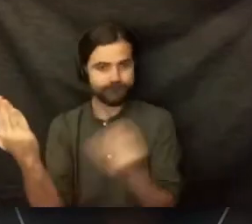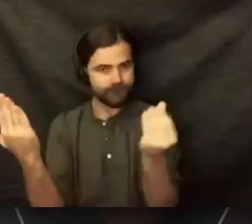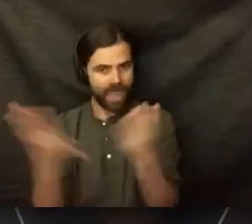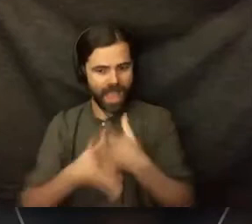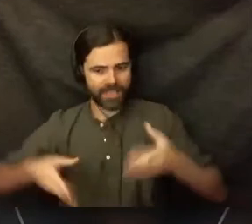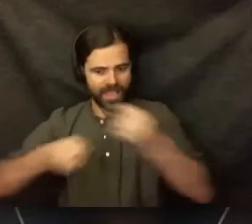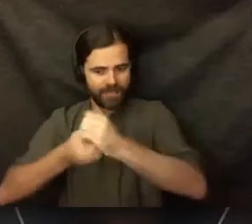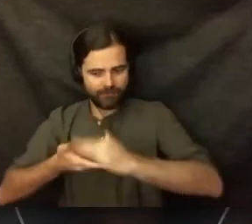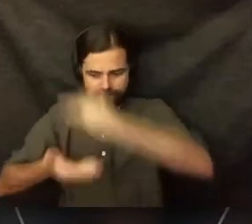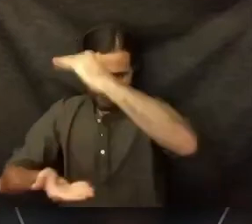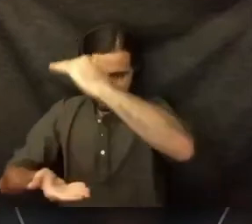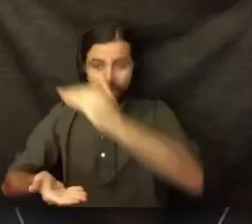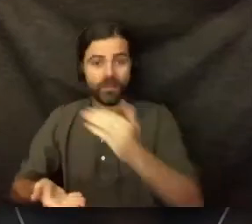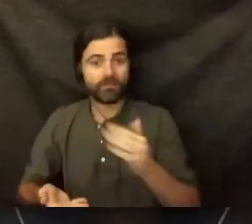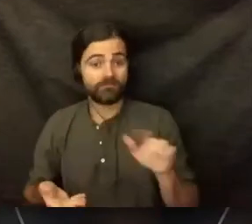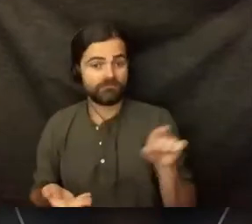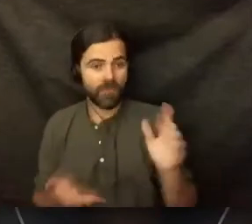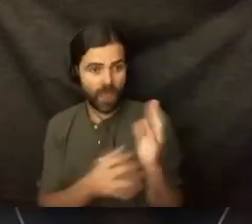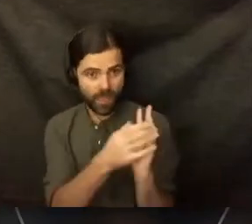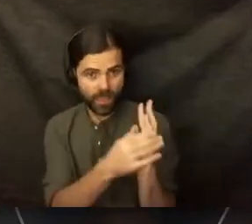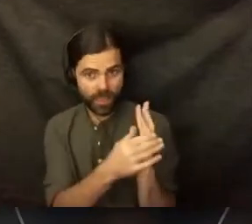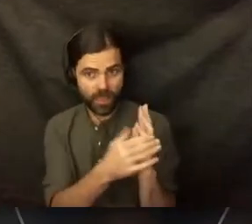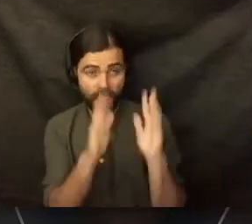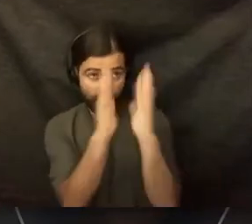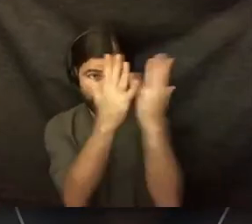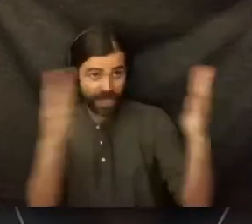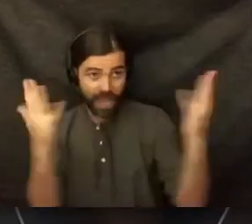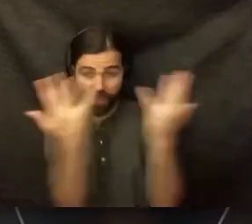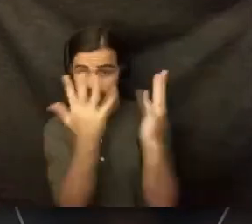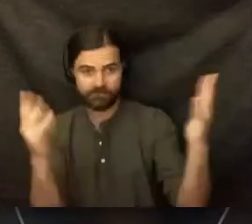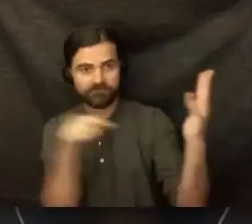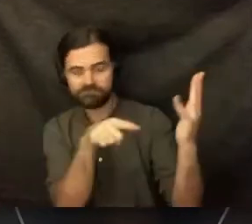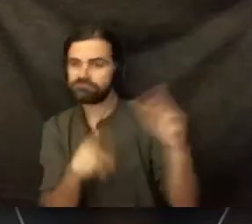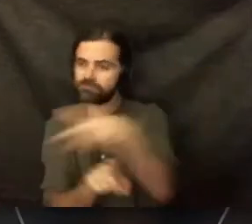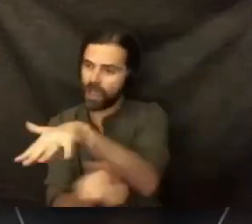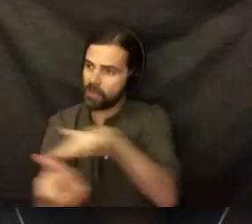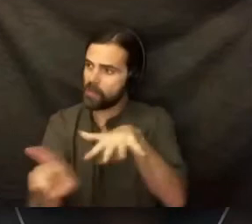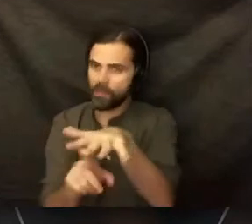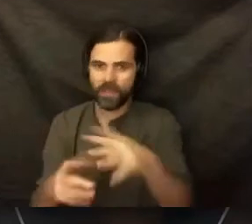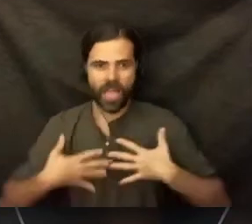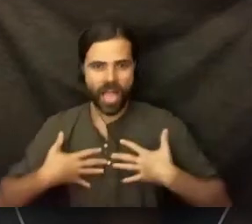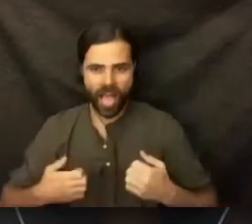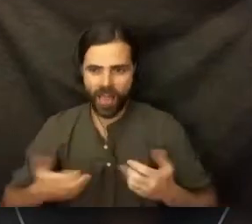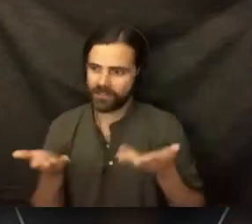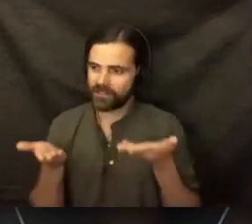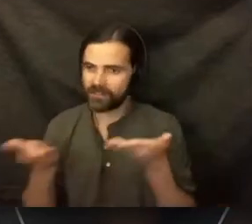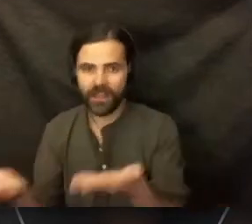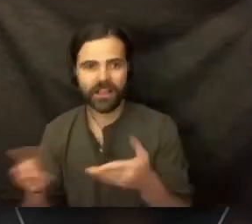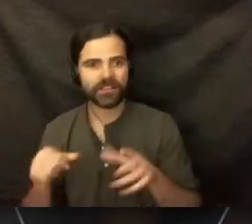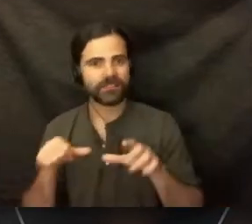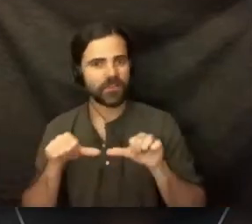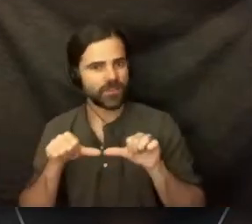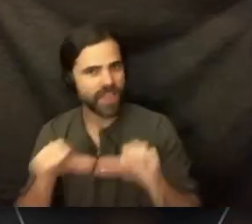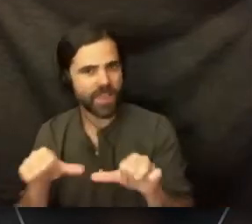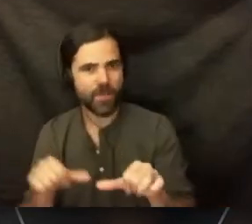we know that trees are going to impact the benefit of whether mental health all the way through to actually sustainable urban drainage, all the way through